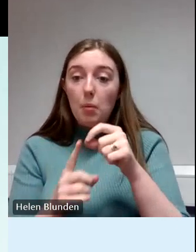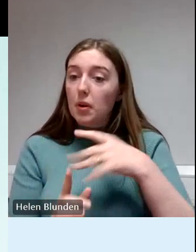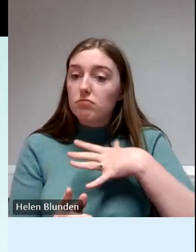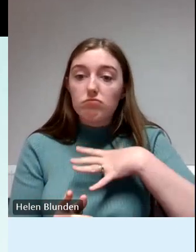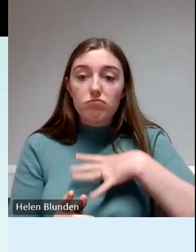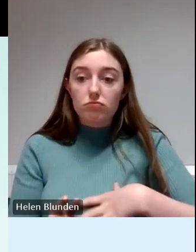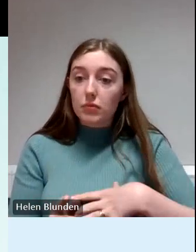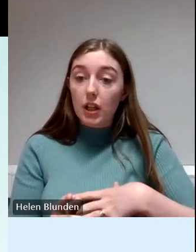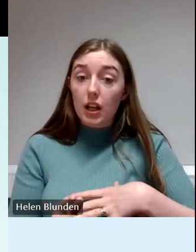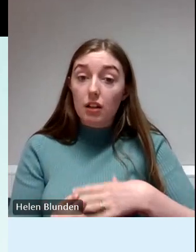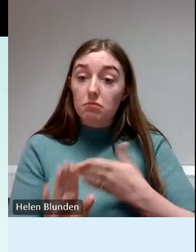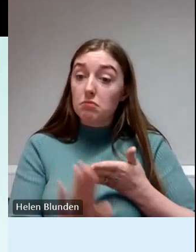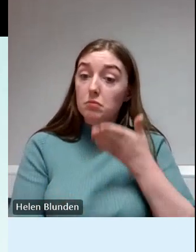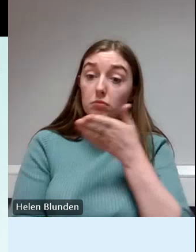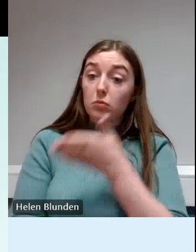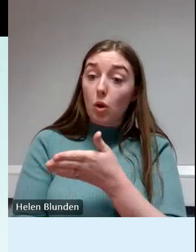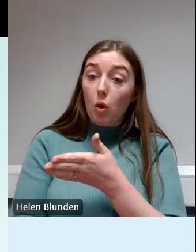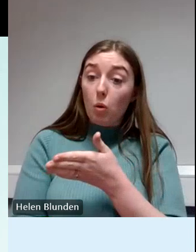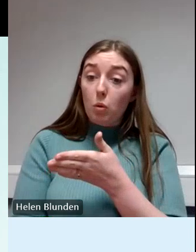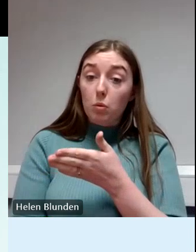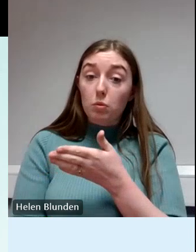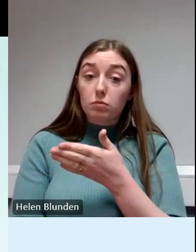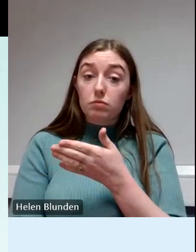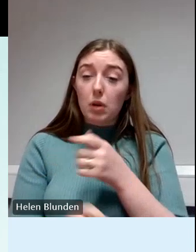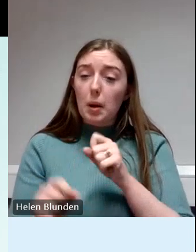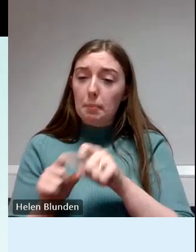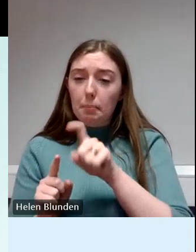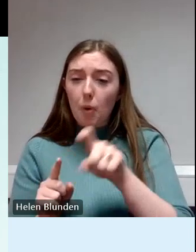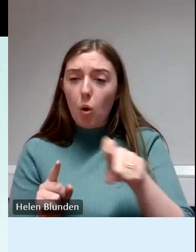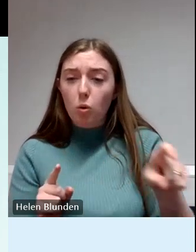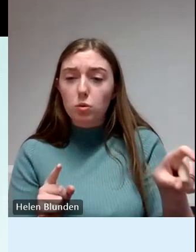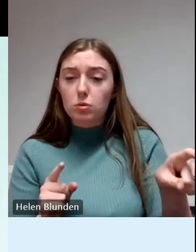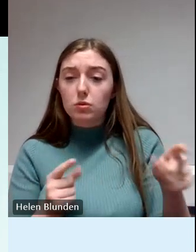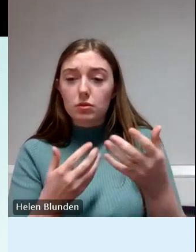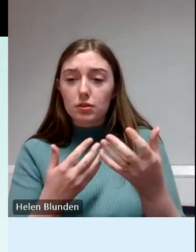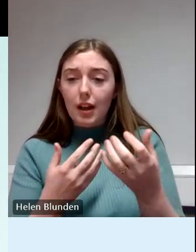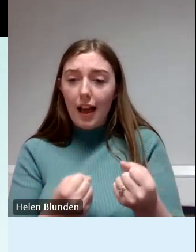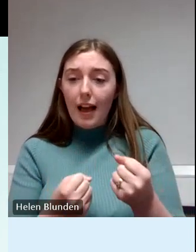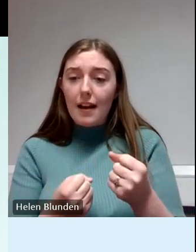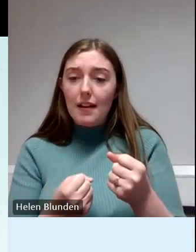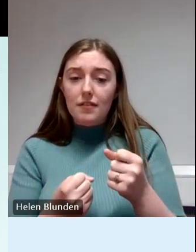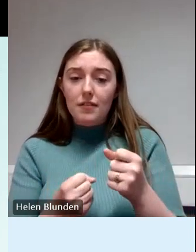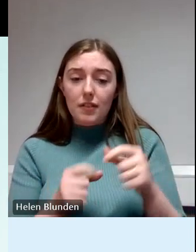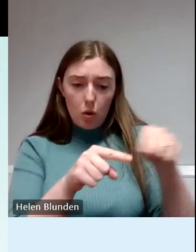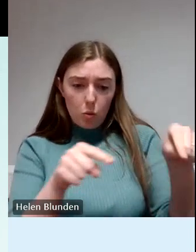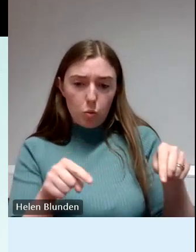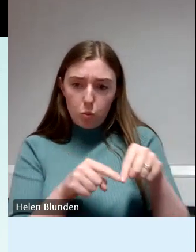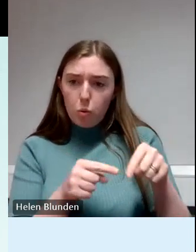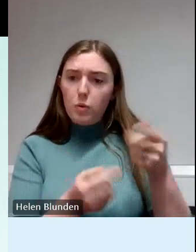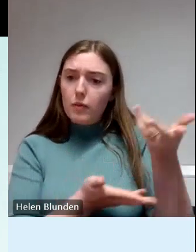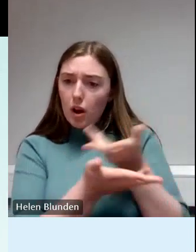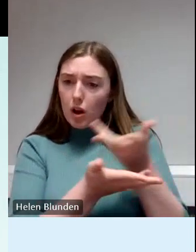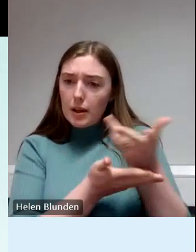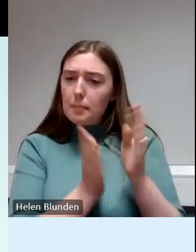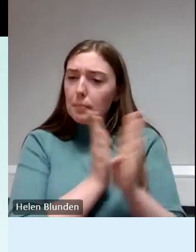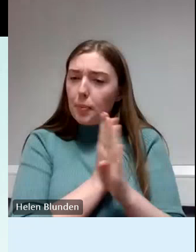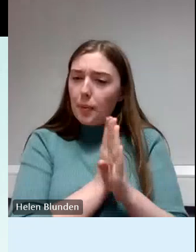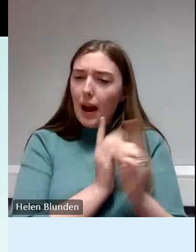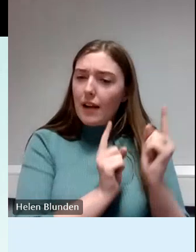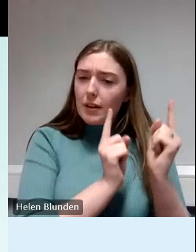You can. Every pharmacy now has a consultation room where you can talk about things that you